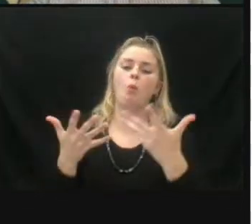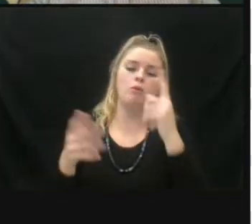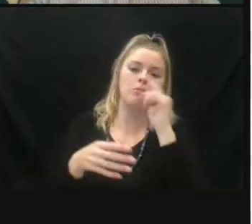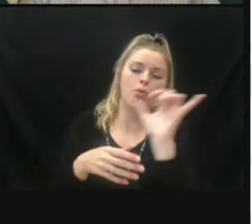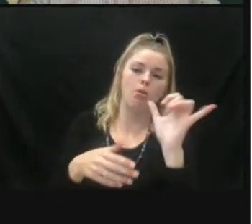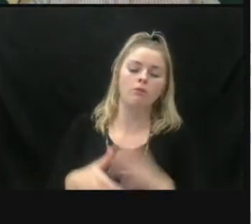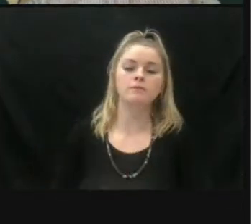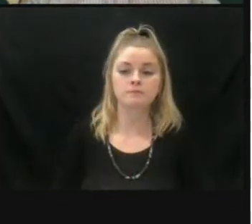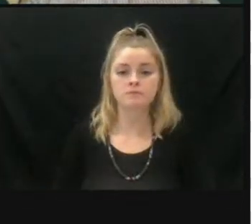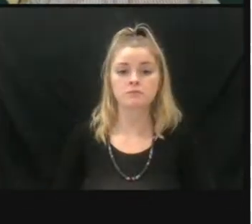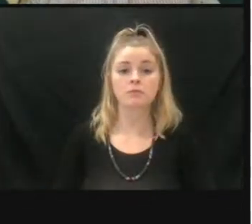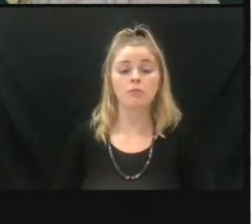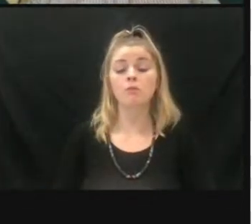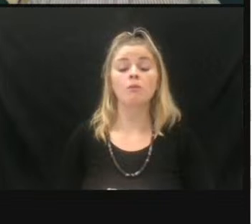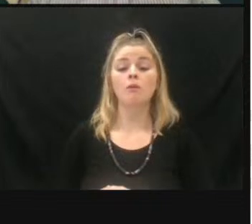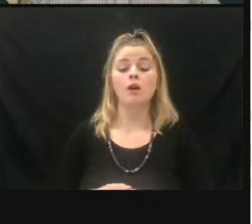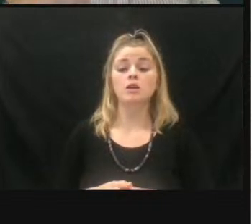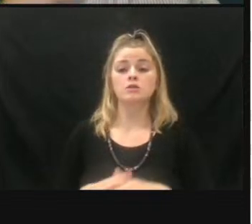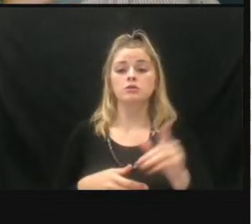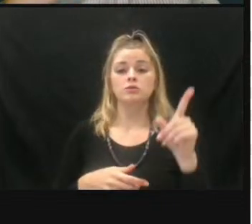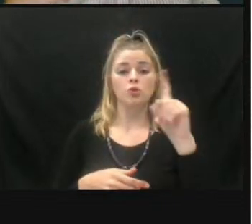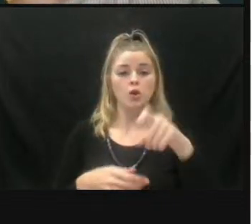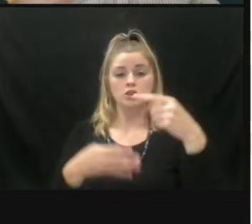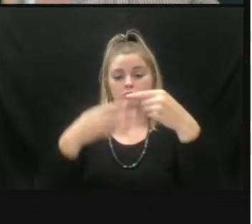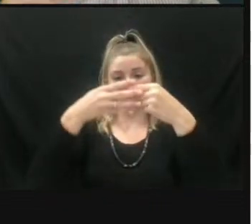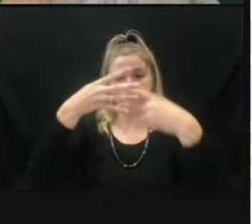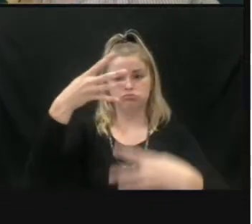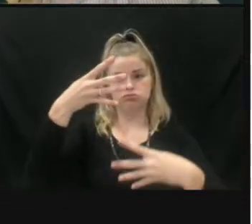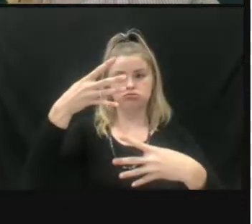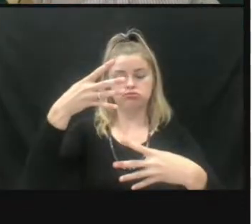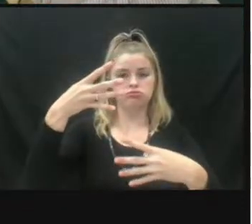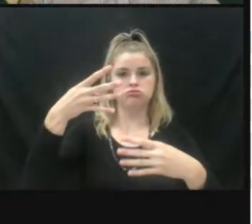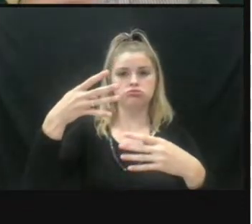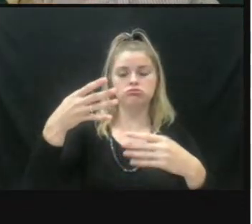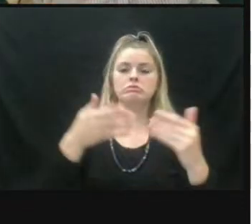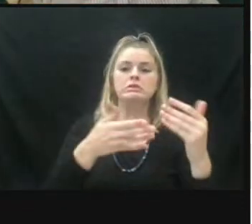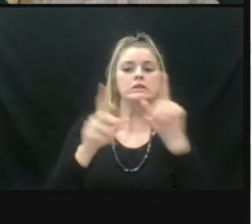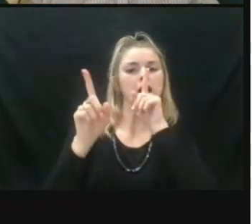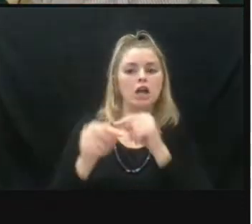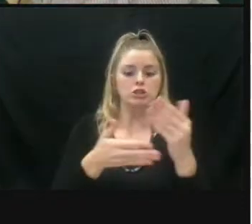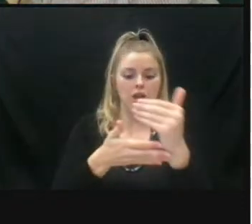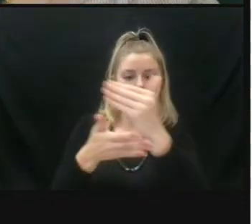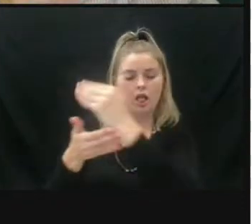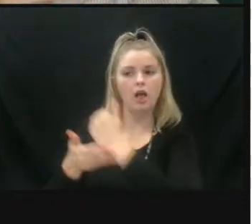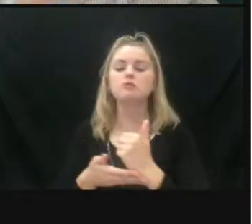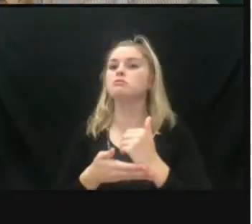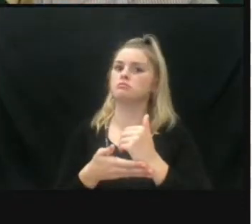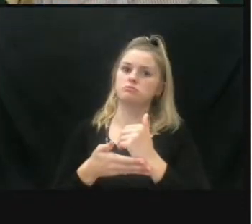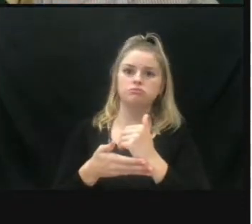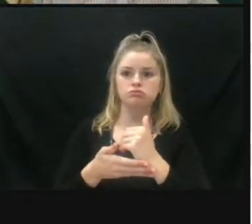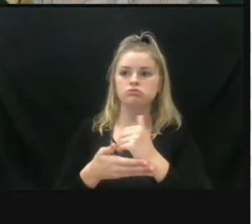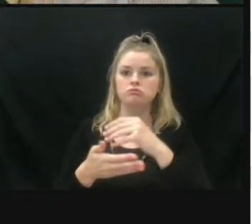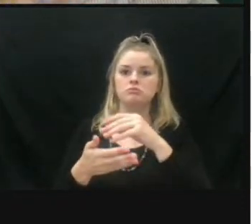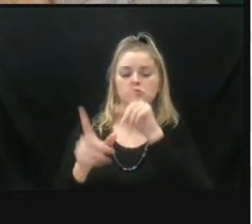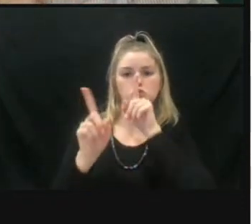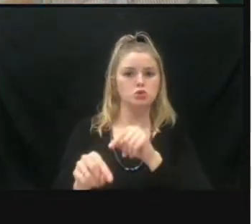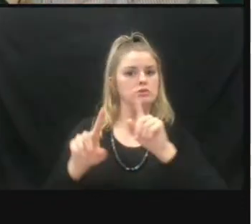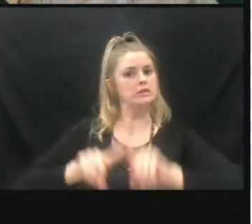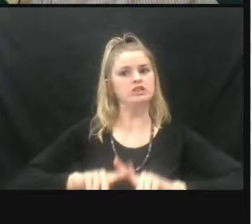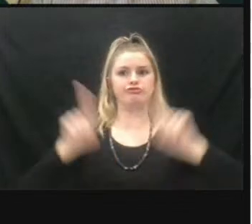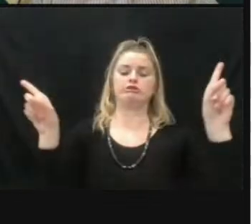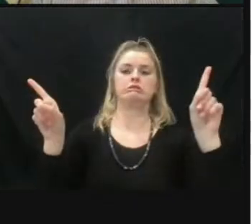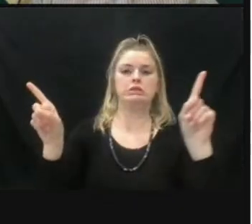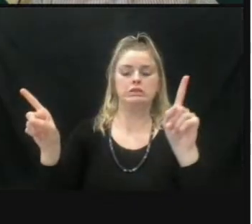So all the answers that we got from these questions were vastly different. As one can imagine, we had many different ages. We had people in